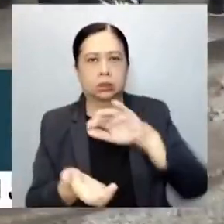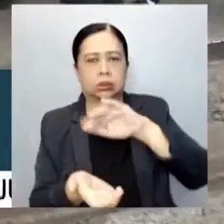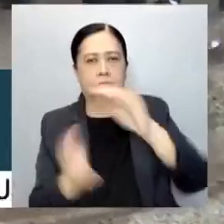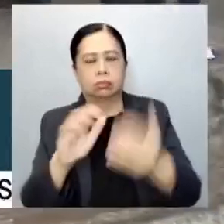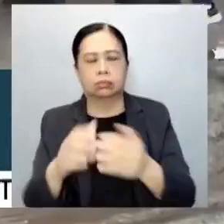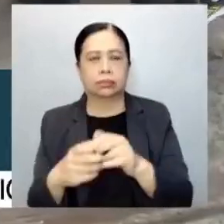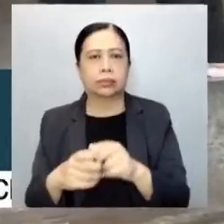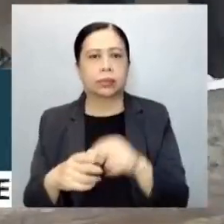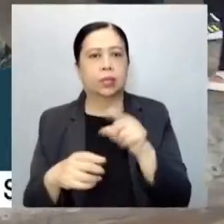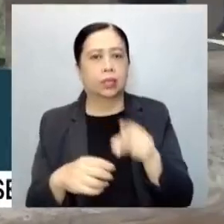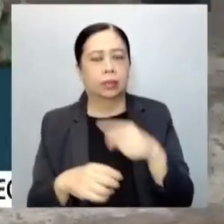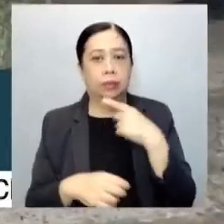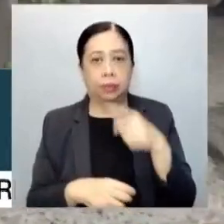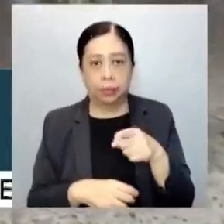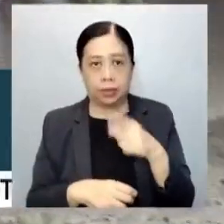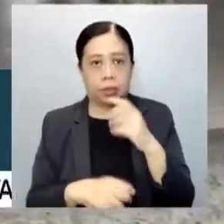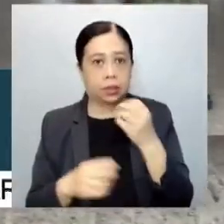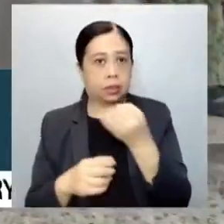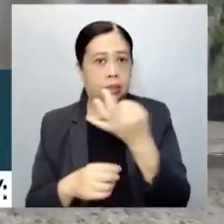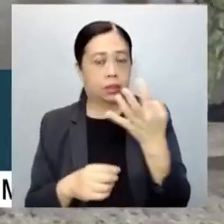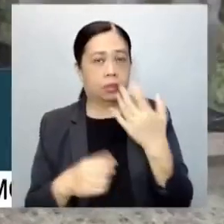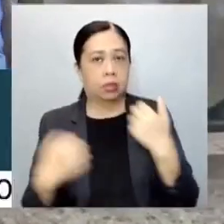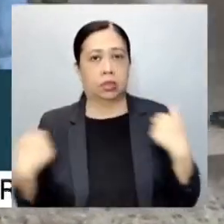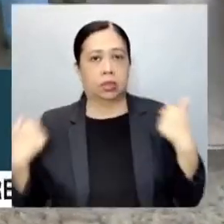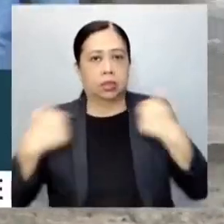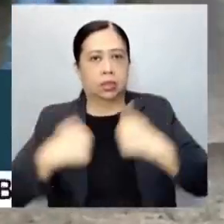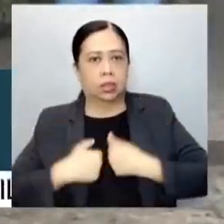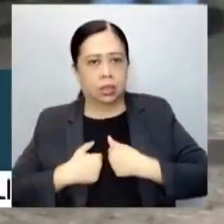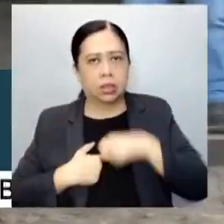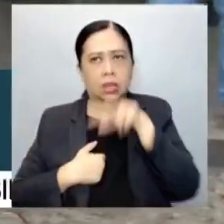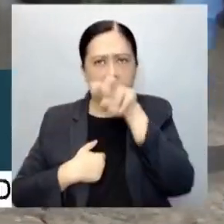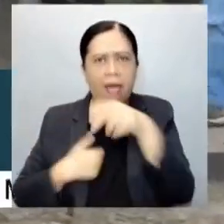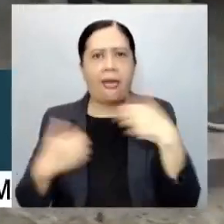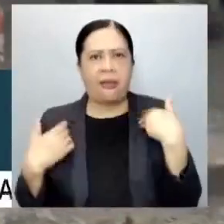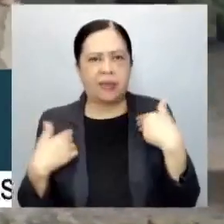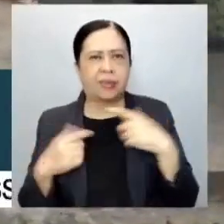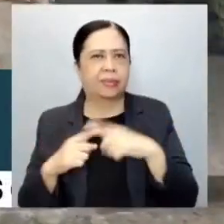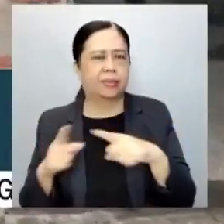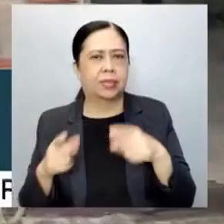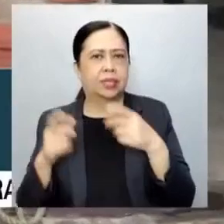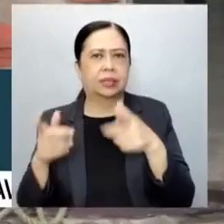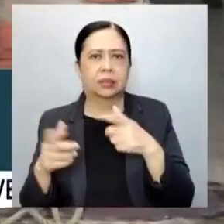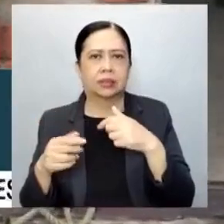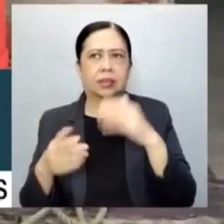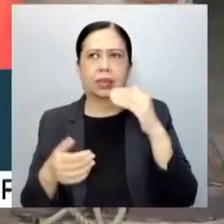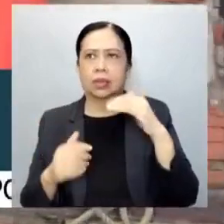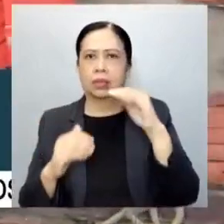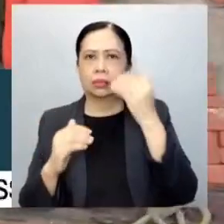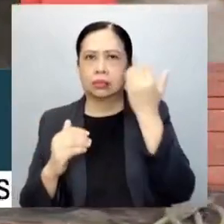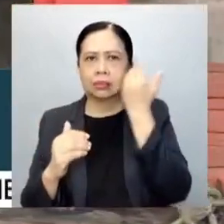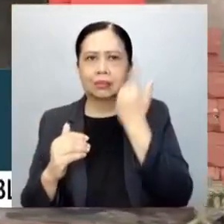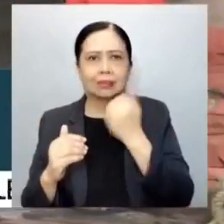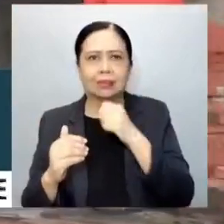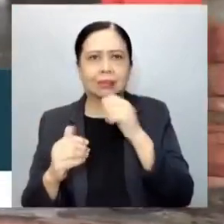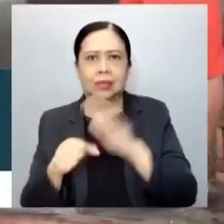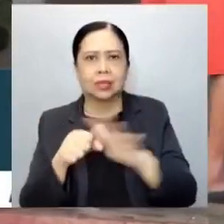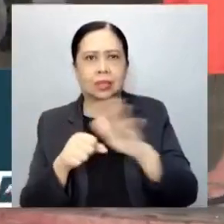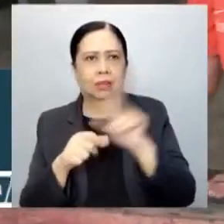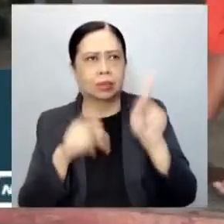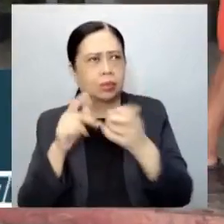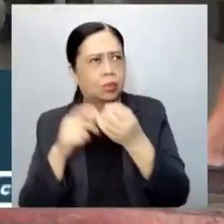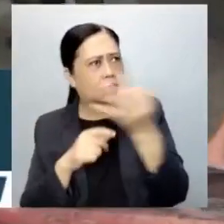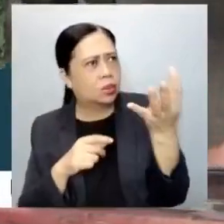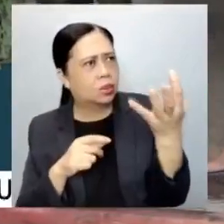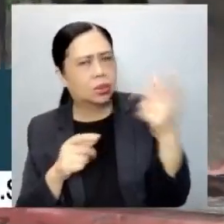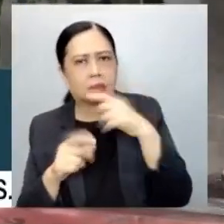los Reyes said the number of life vests he saw inside the vessel was less than the number of passengers. that he noted that the